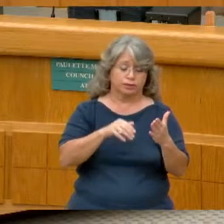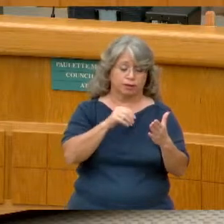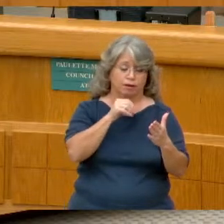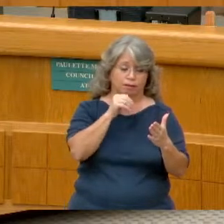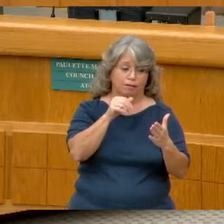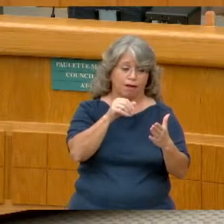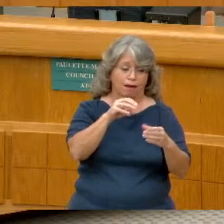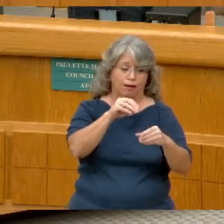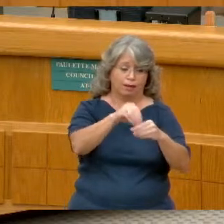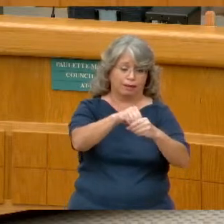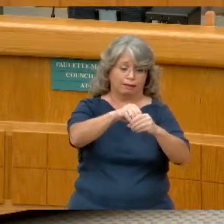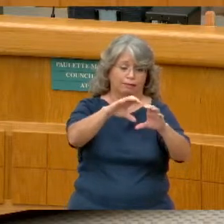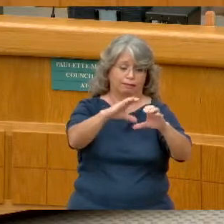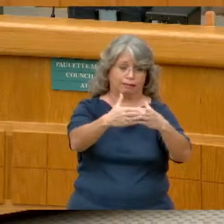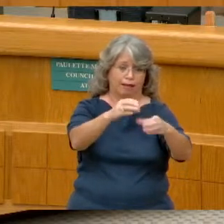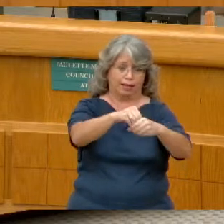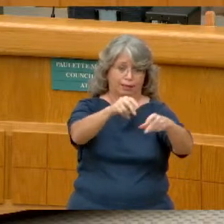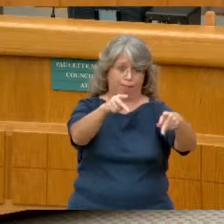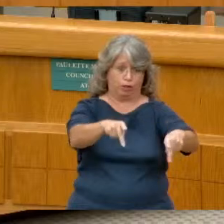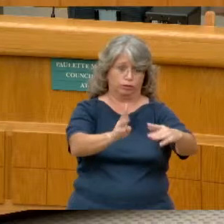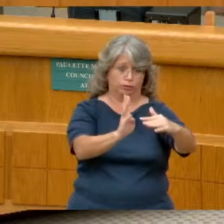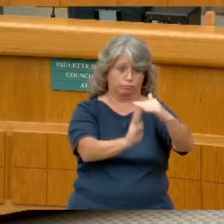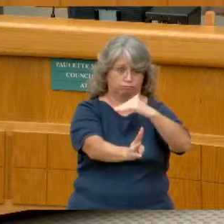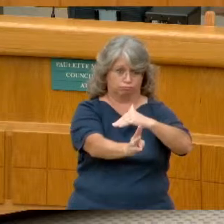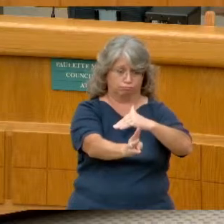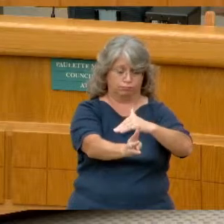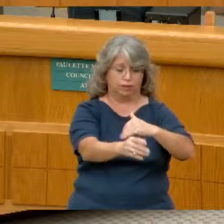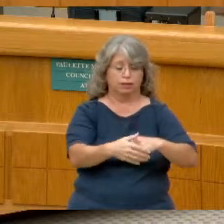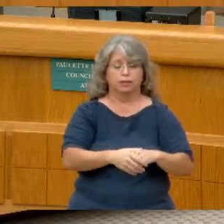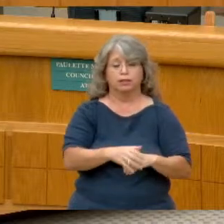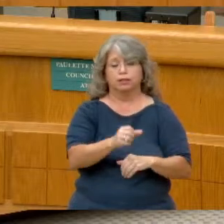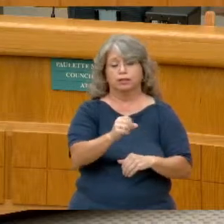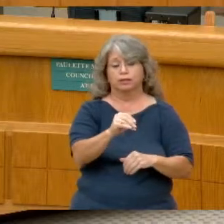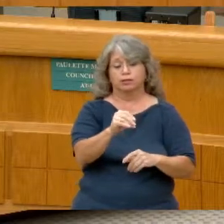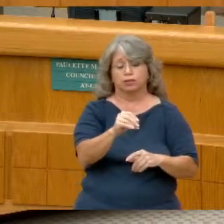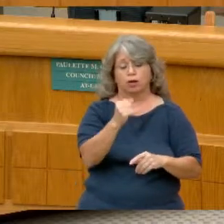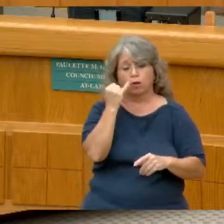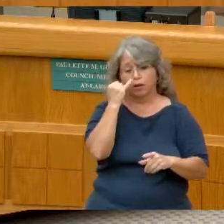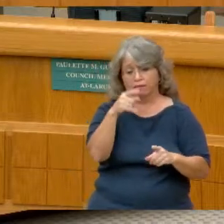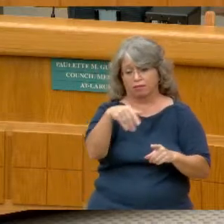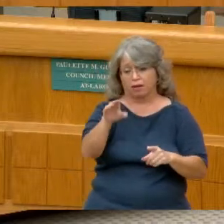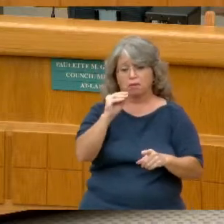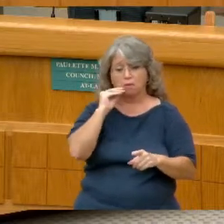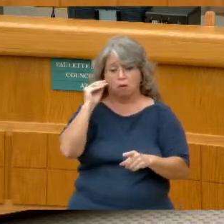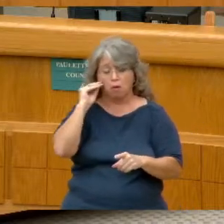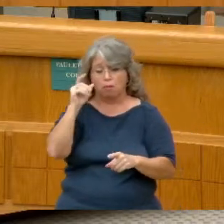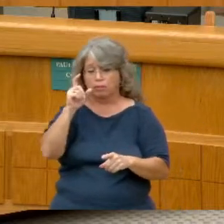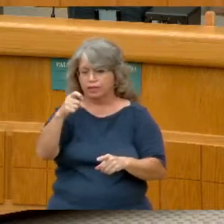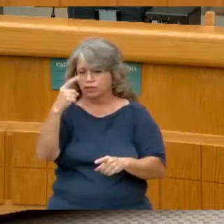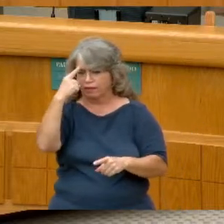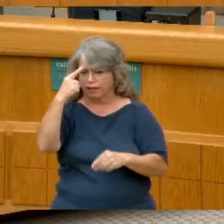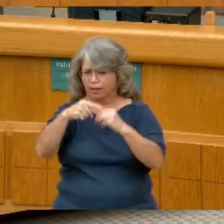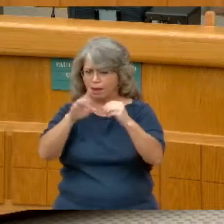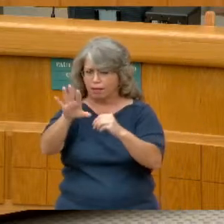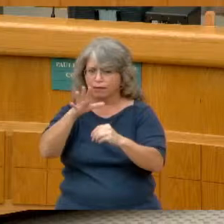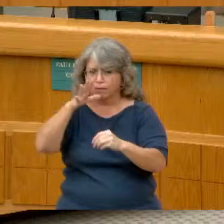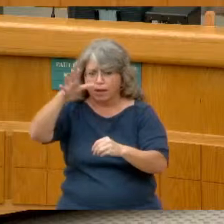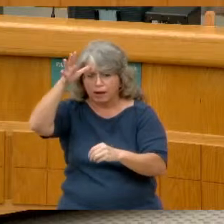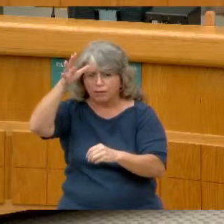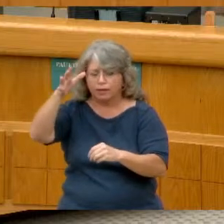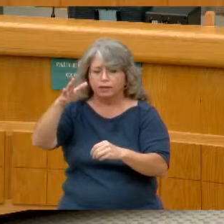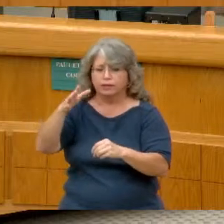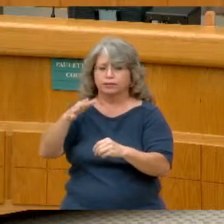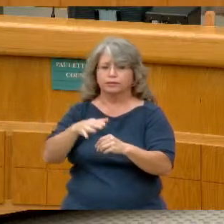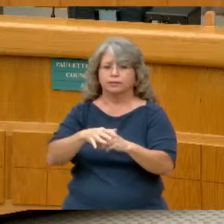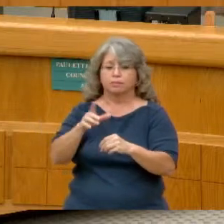that are, when they go home, they should be mindful of their parents. The parents are more susceptible to COVID-19